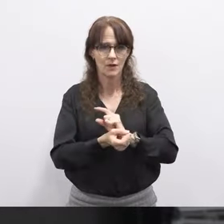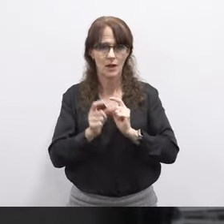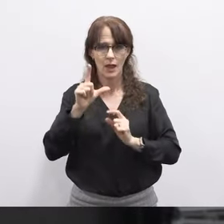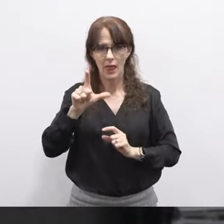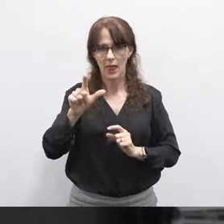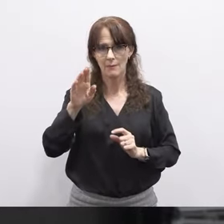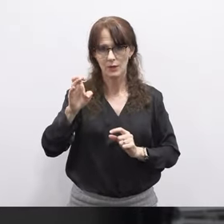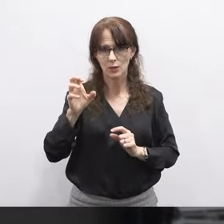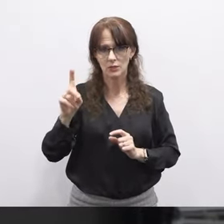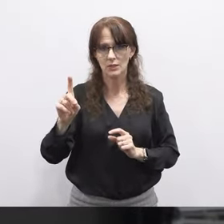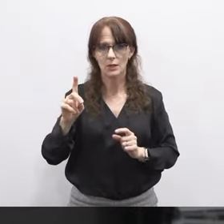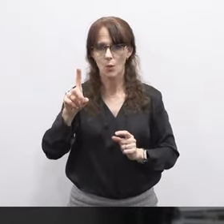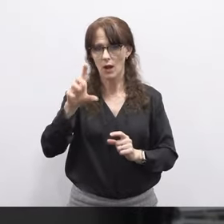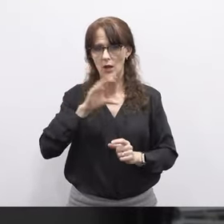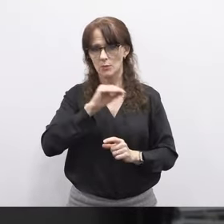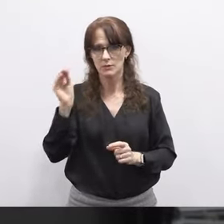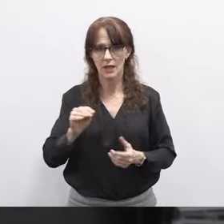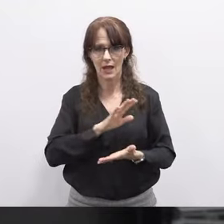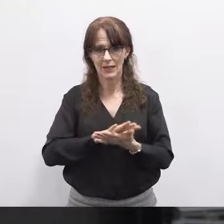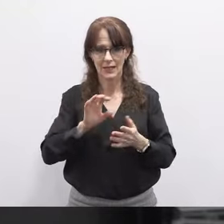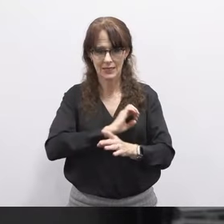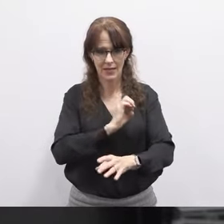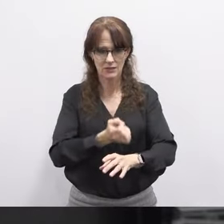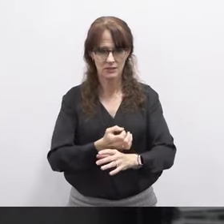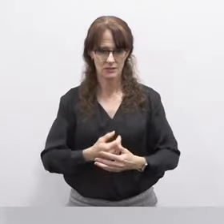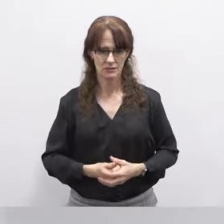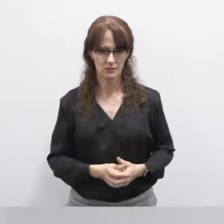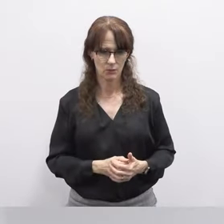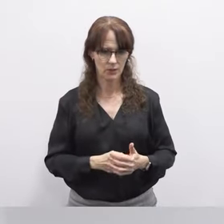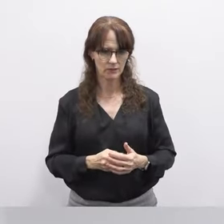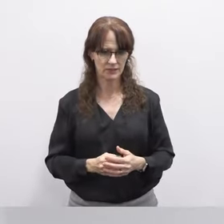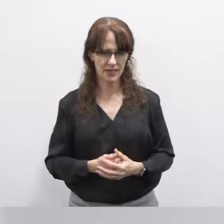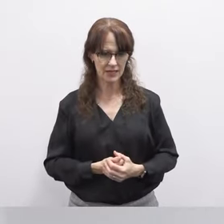clean energy for our health and yours. Thank you. Thank you.